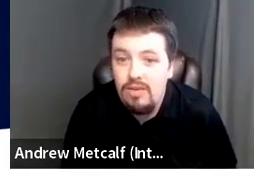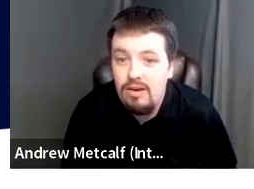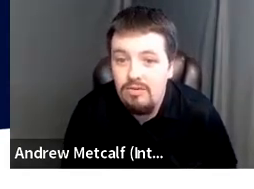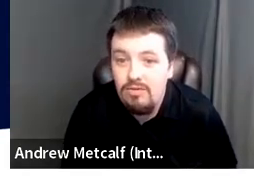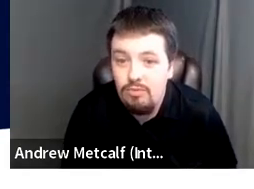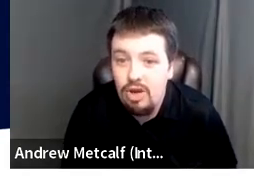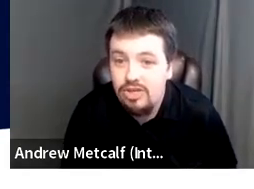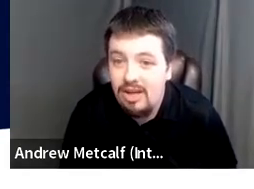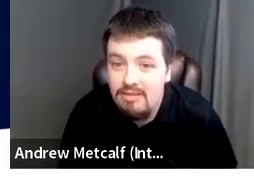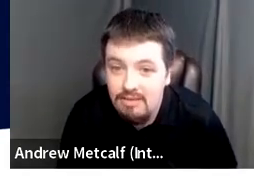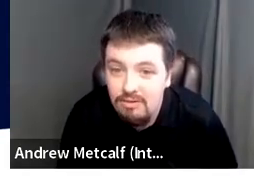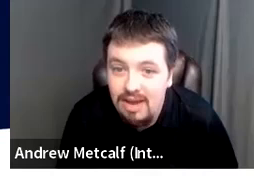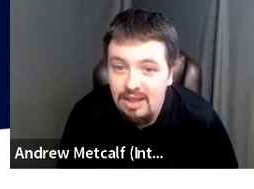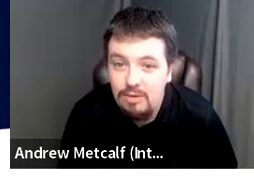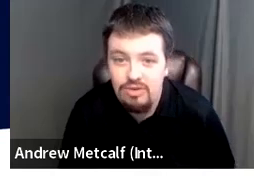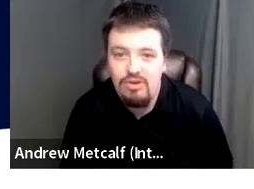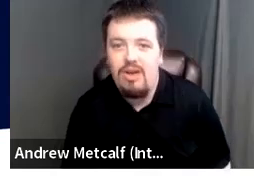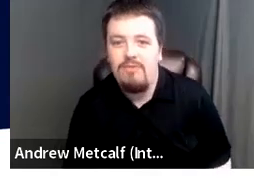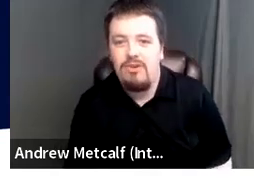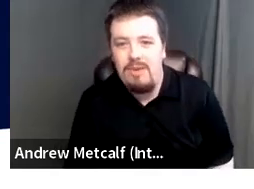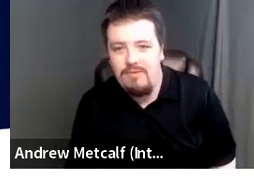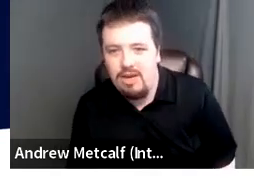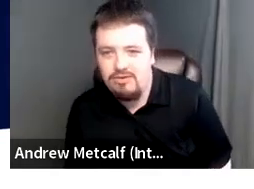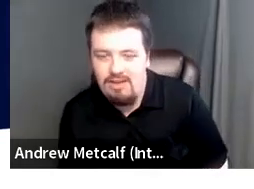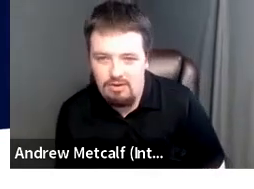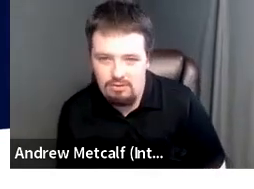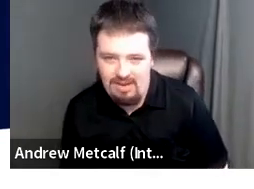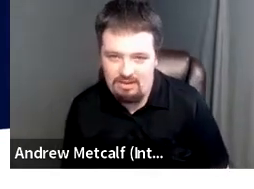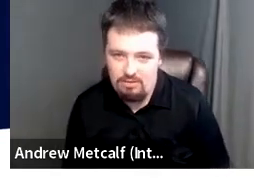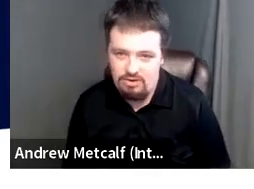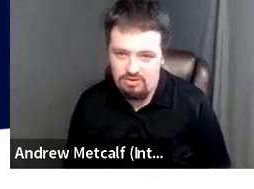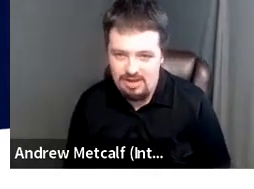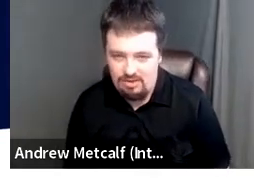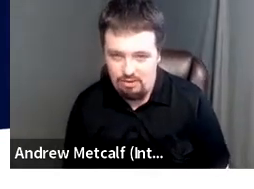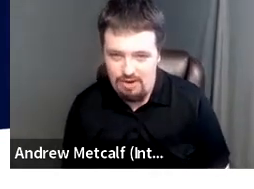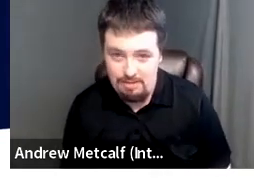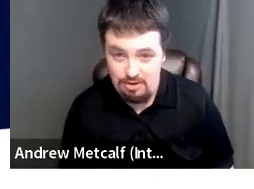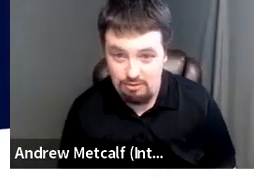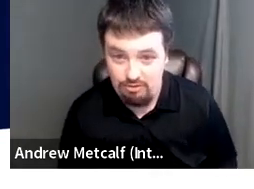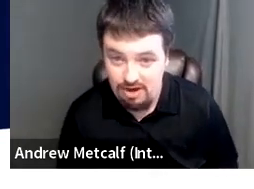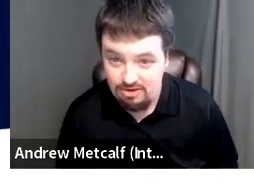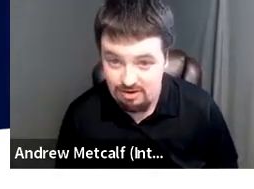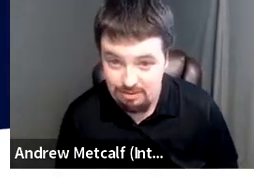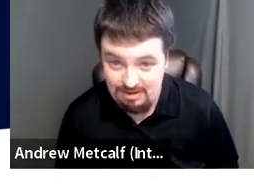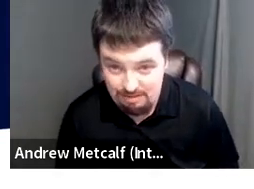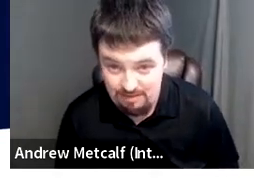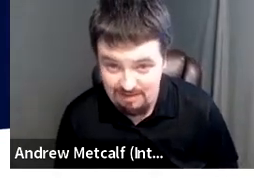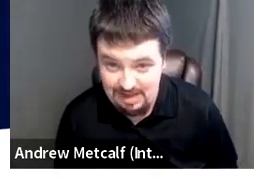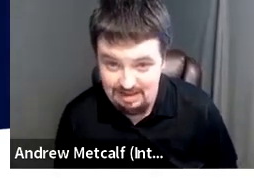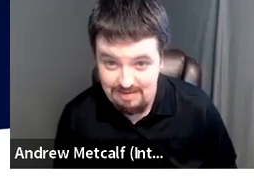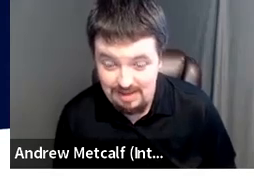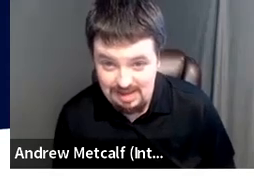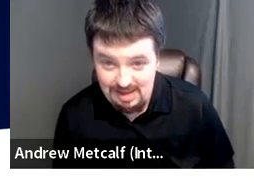So Russia has its own sign language. Just about every country has their own sign language, their own grammar, their own structure, completely